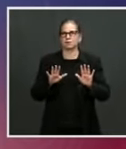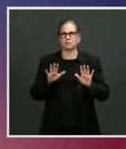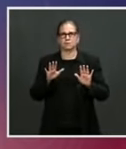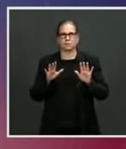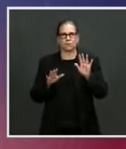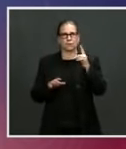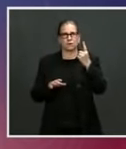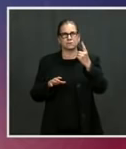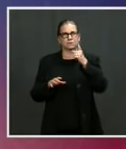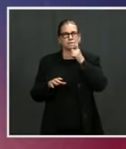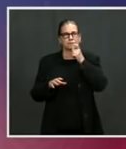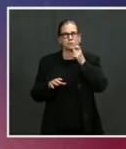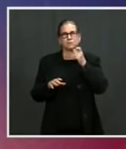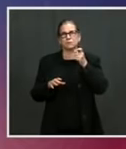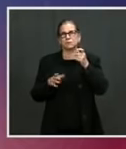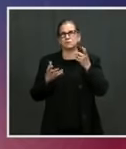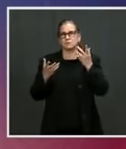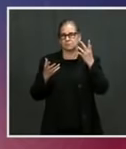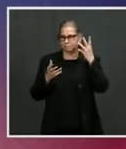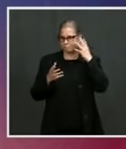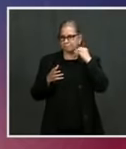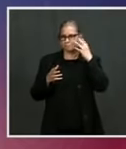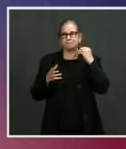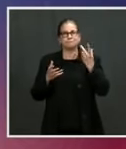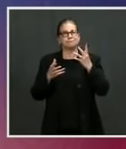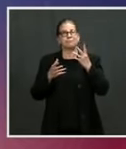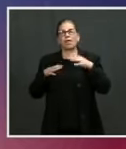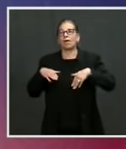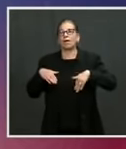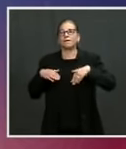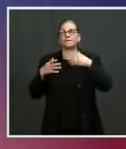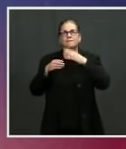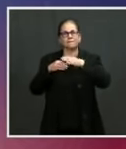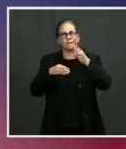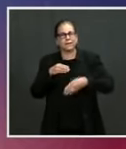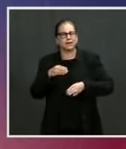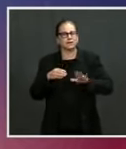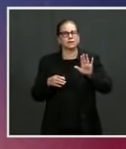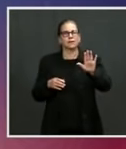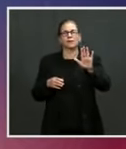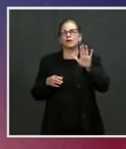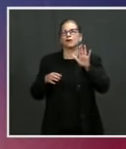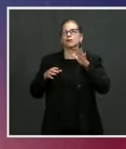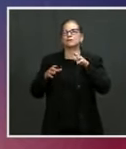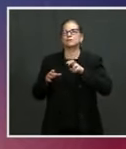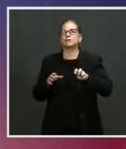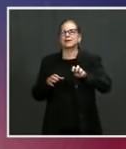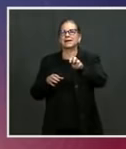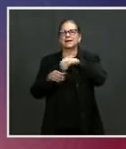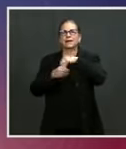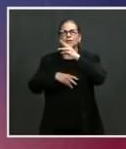seen. The experiment bears the noble name, the United States of America.